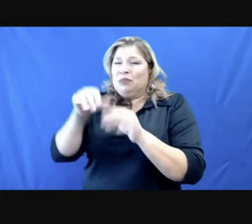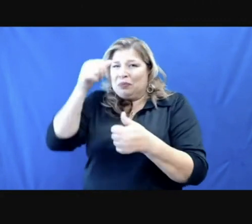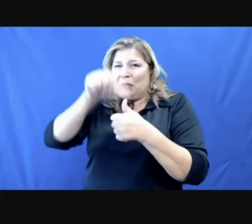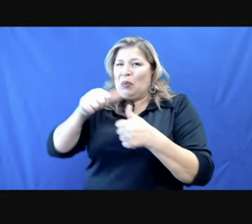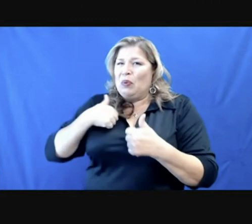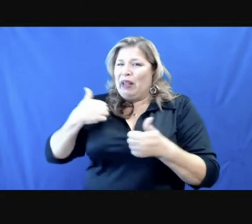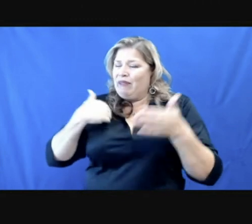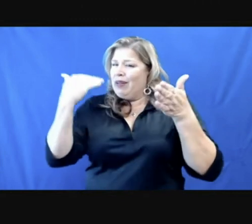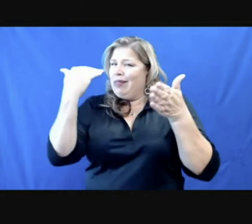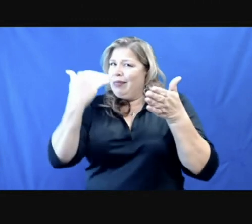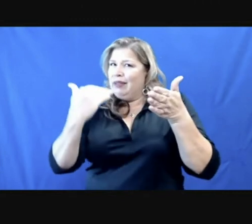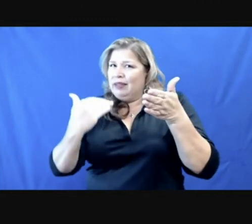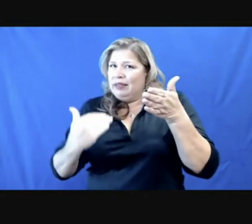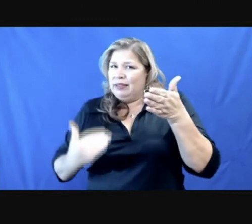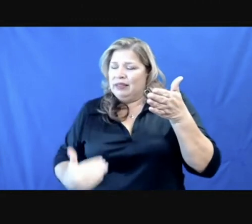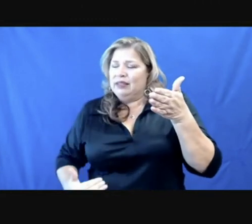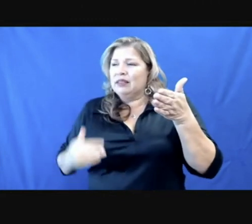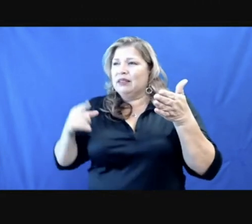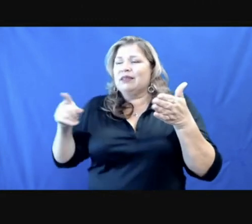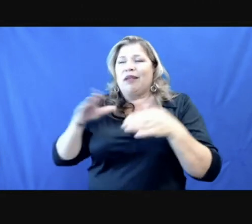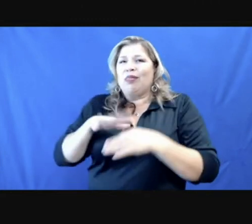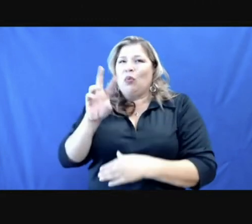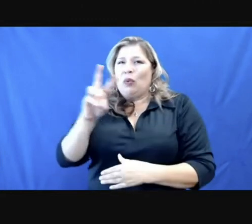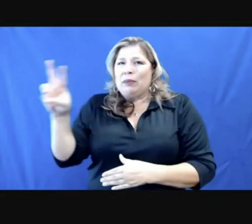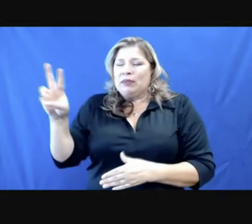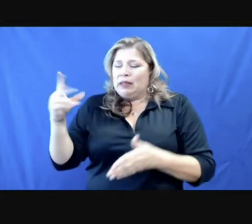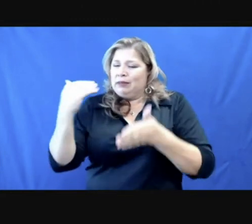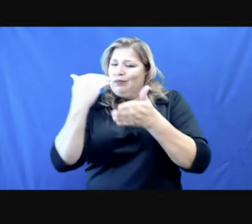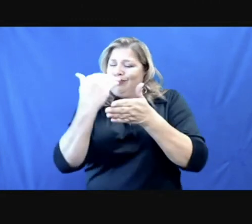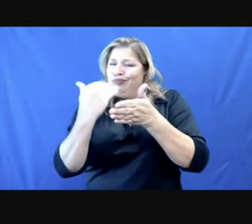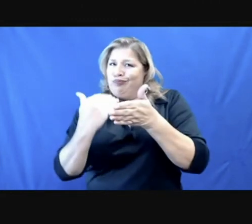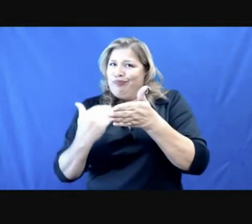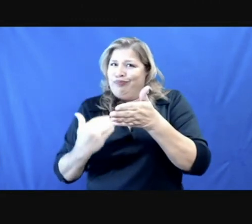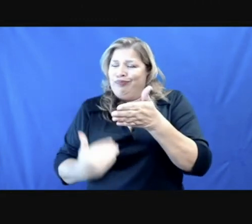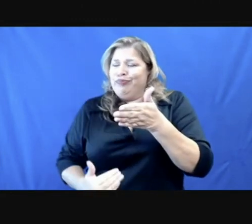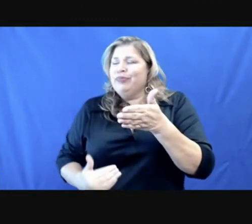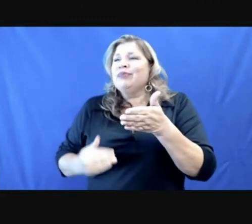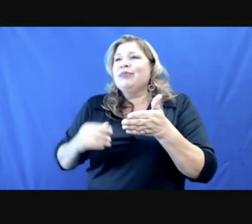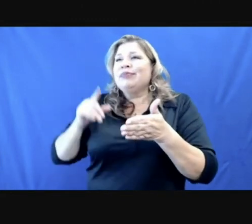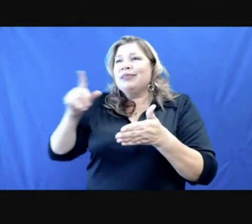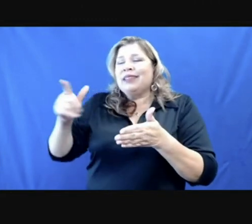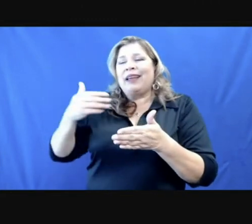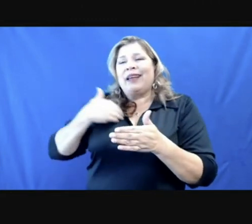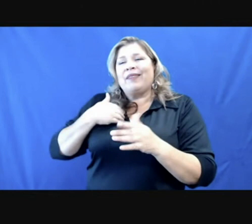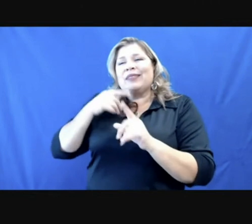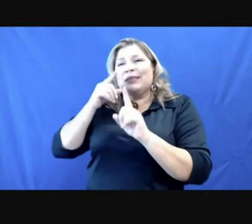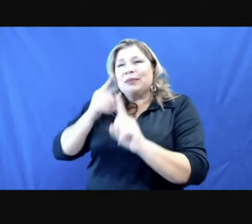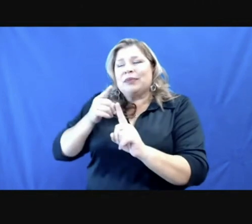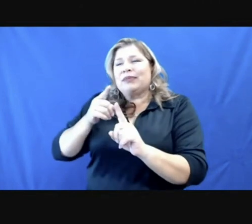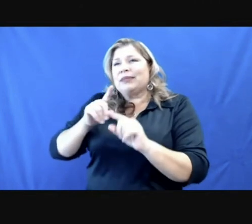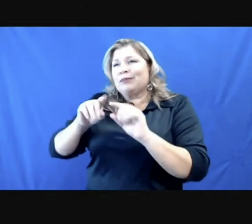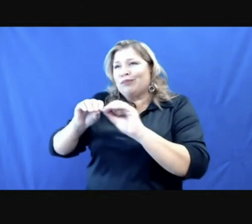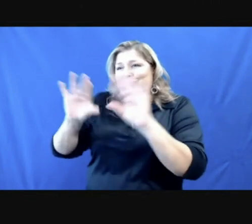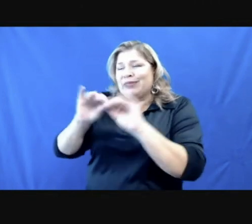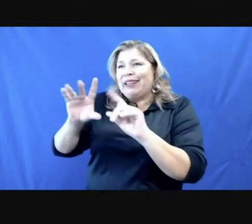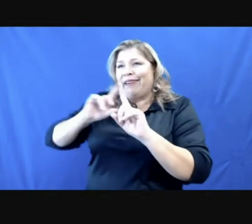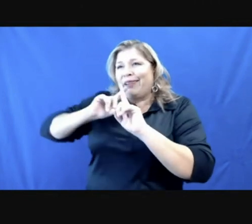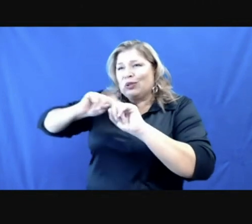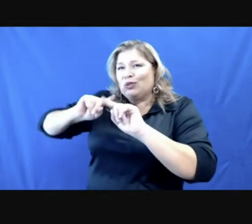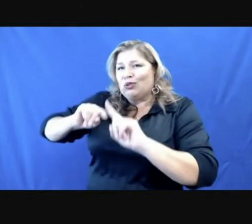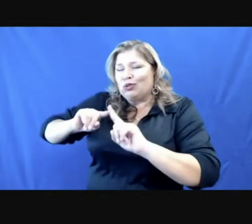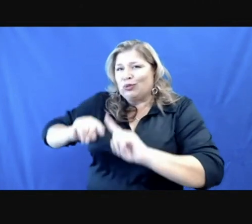website. We'll be posting them with our sort of questions about this order, specifically describing which those are. They